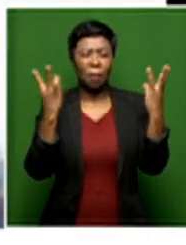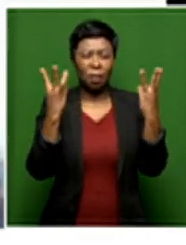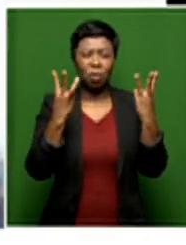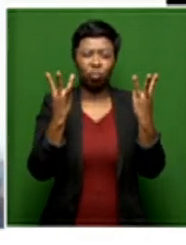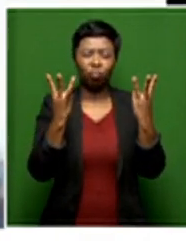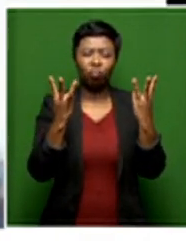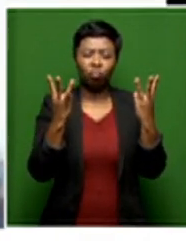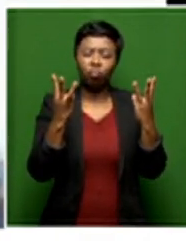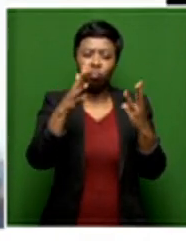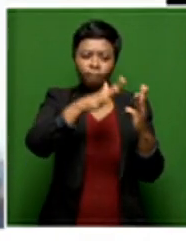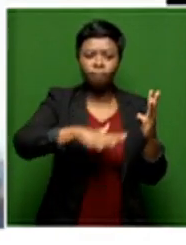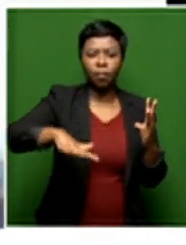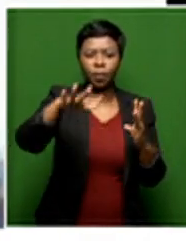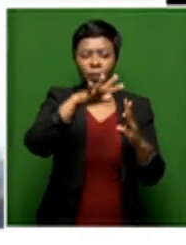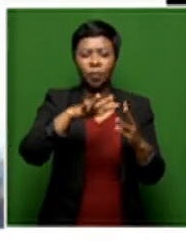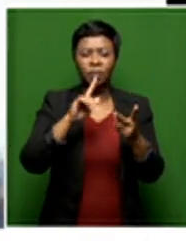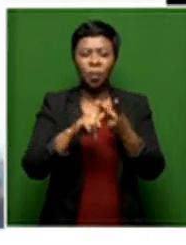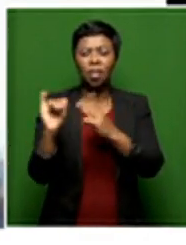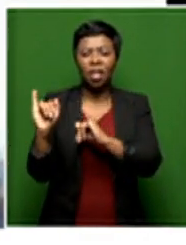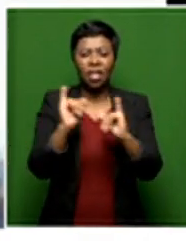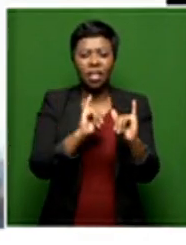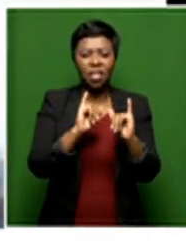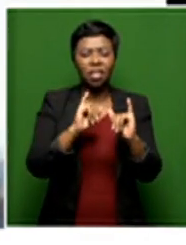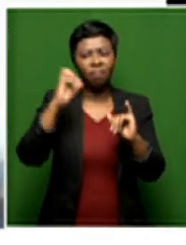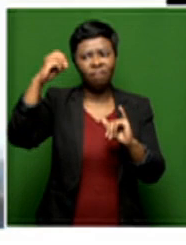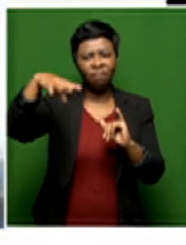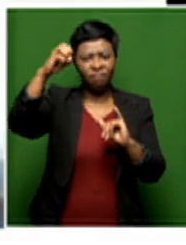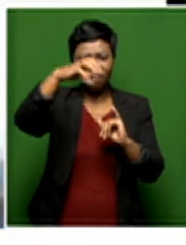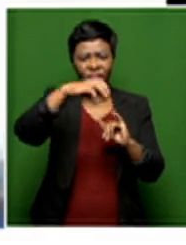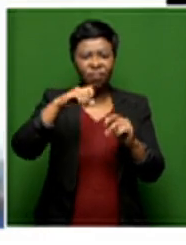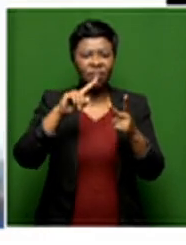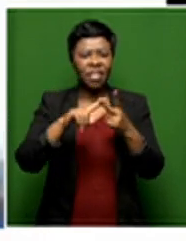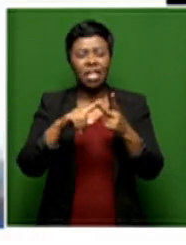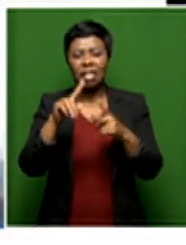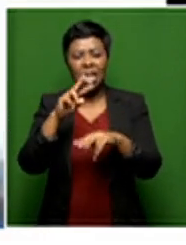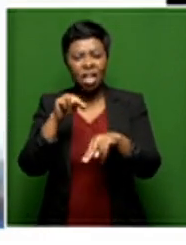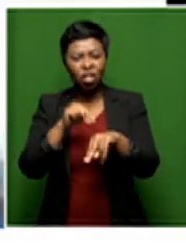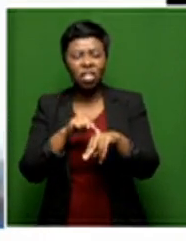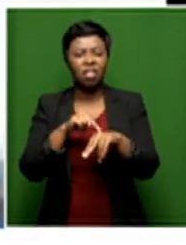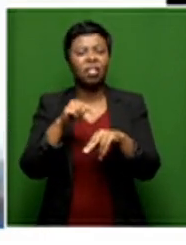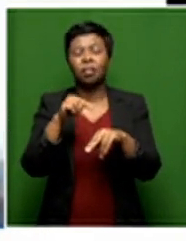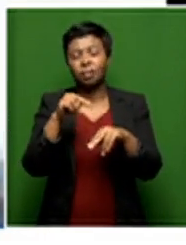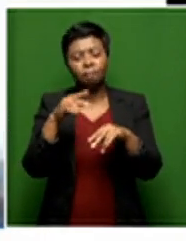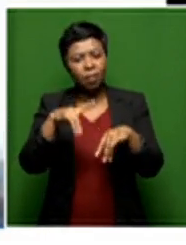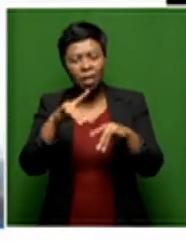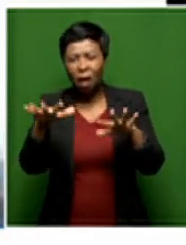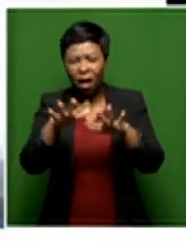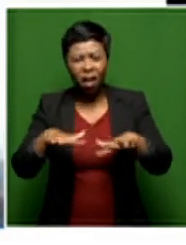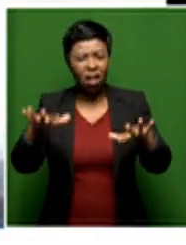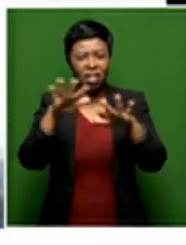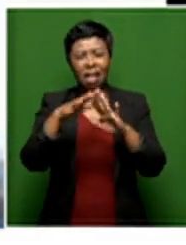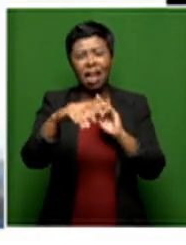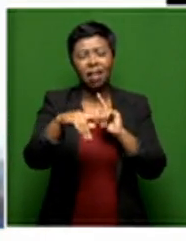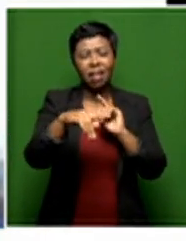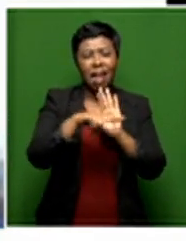and what we are introducing in terms of artificial light and invasive species and pesticides into the environment in a